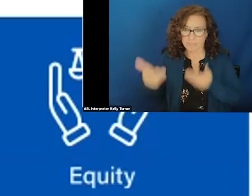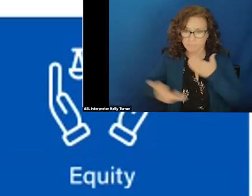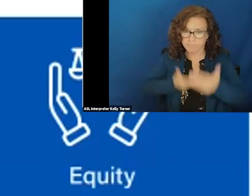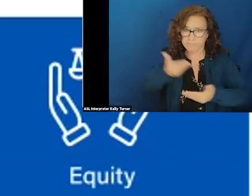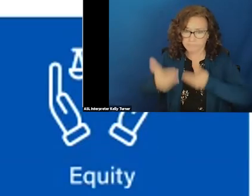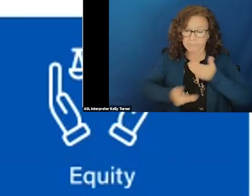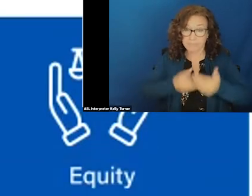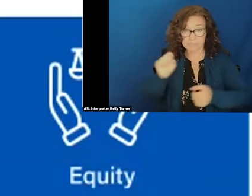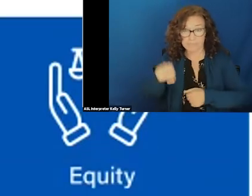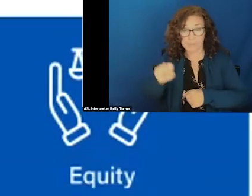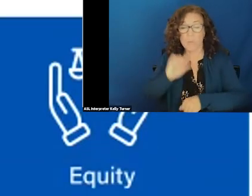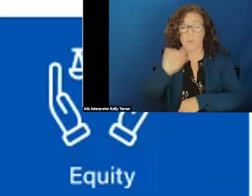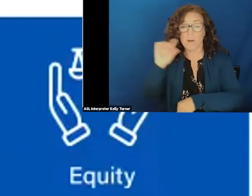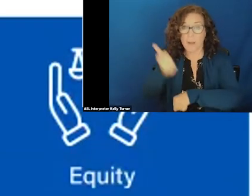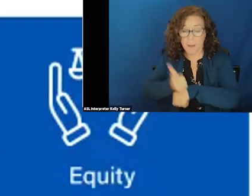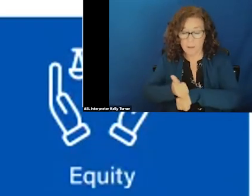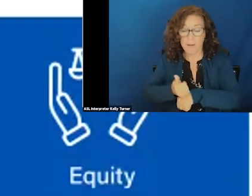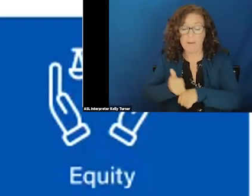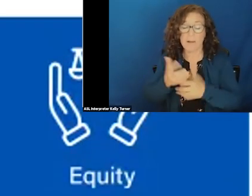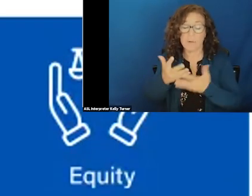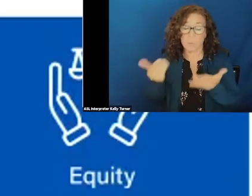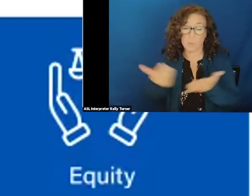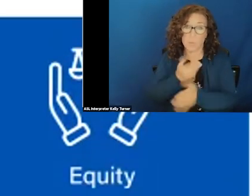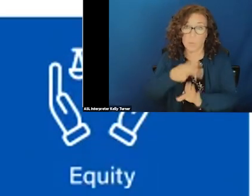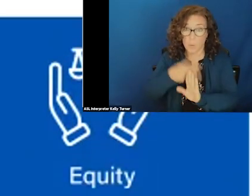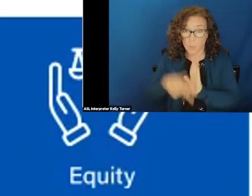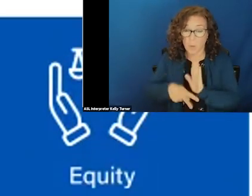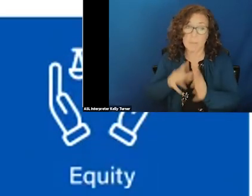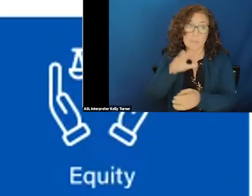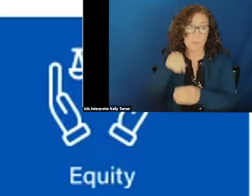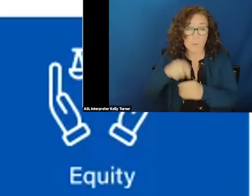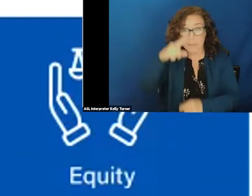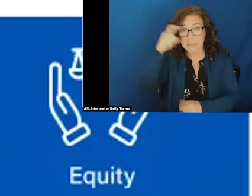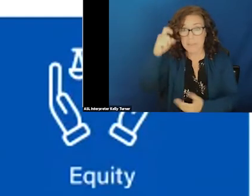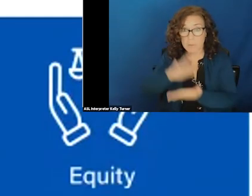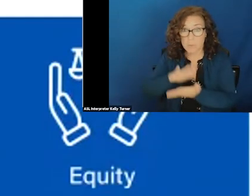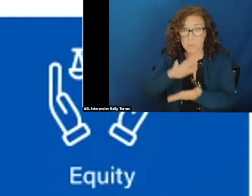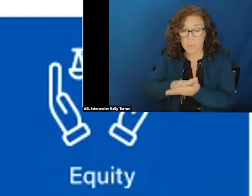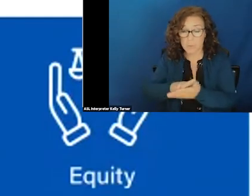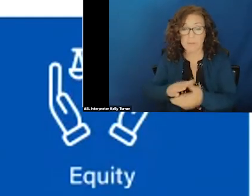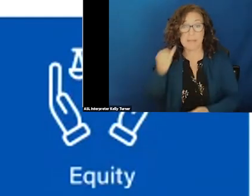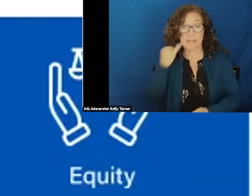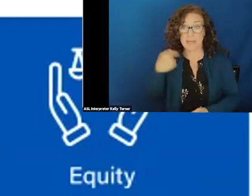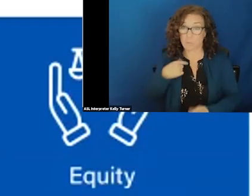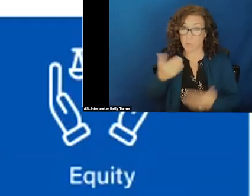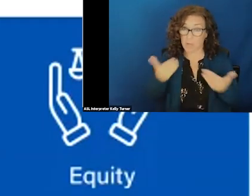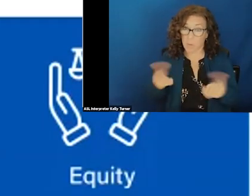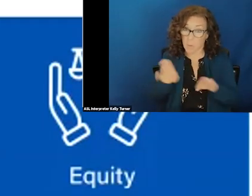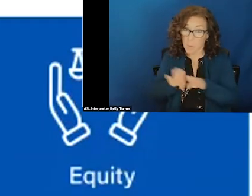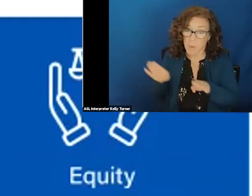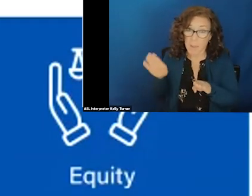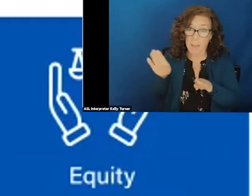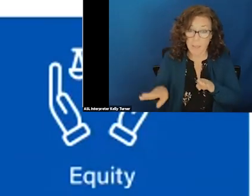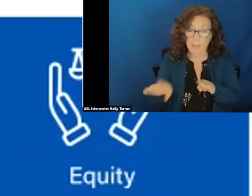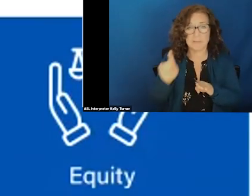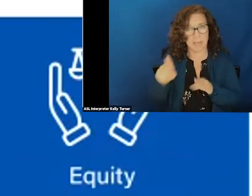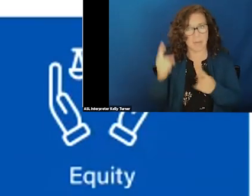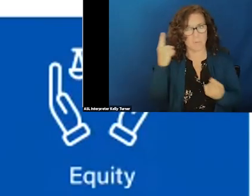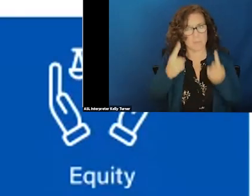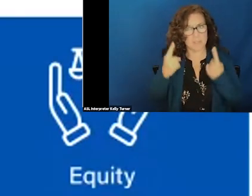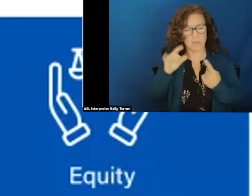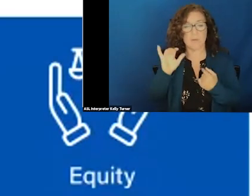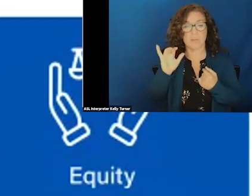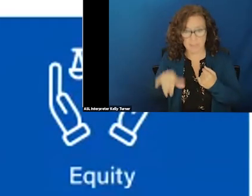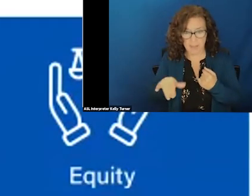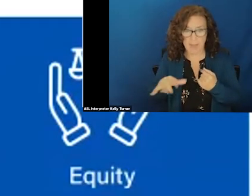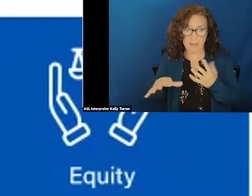to embark on this journey, we want to consider that it will require a significant amount of additional administrative support. It's a small percentage